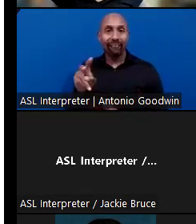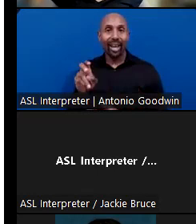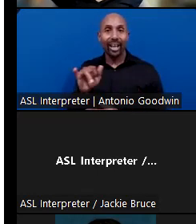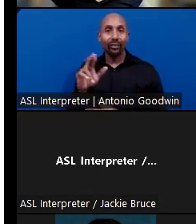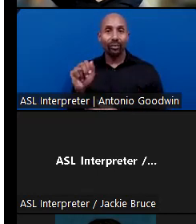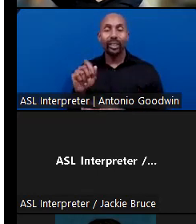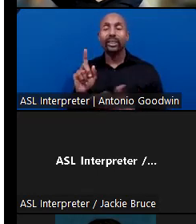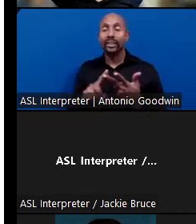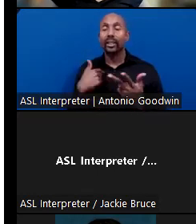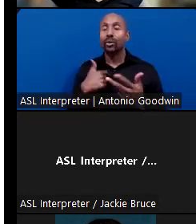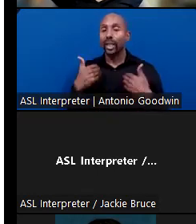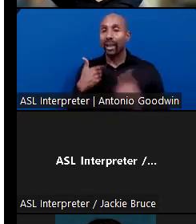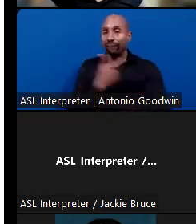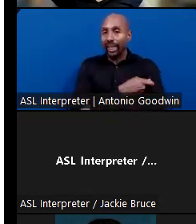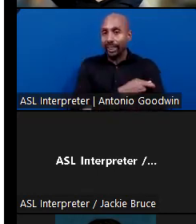And